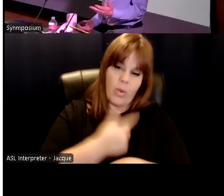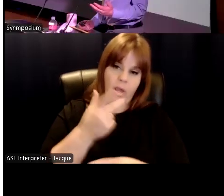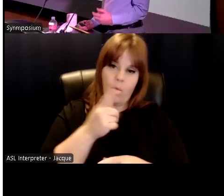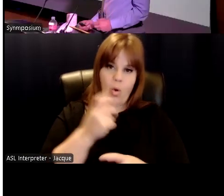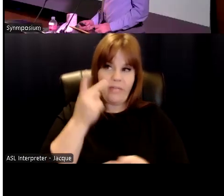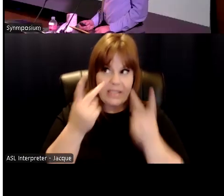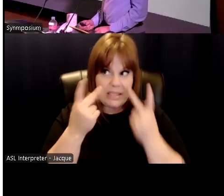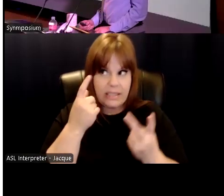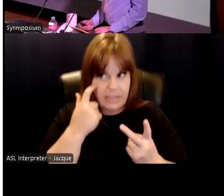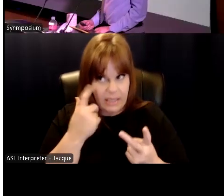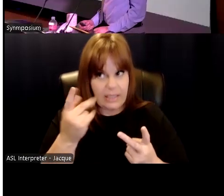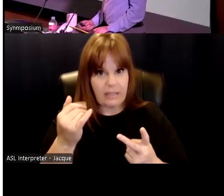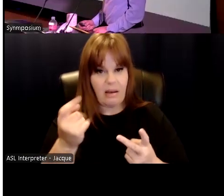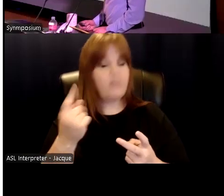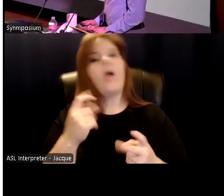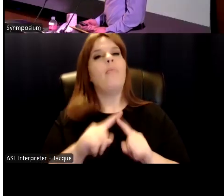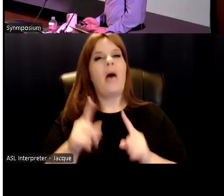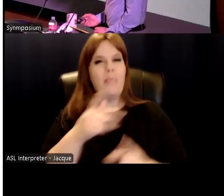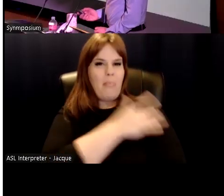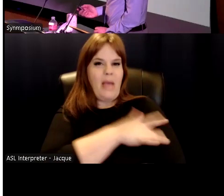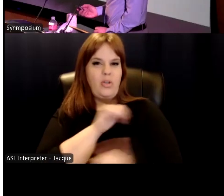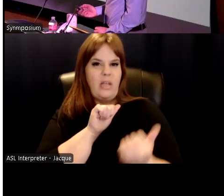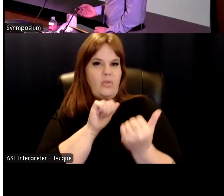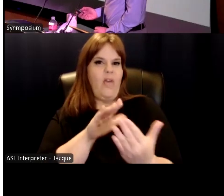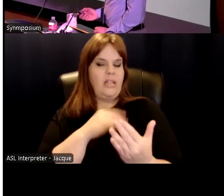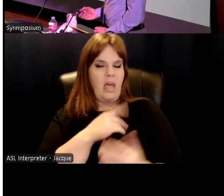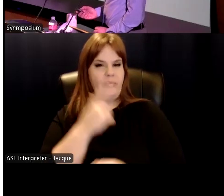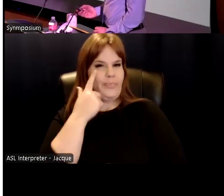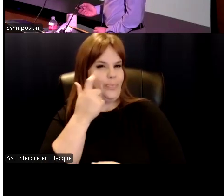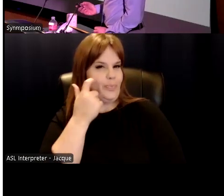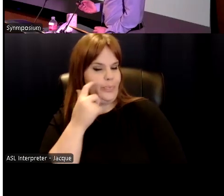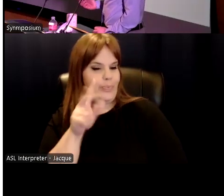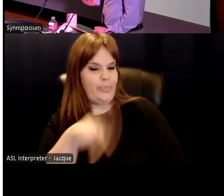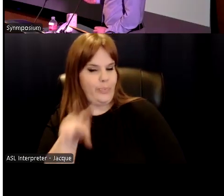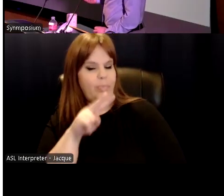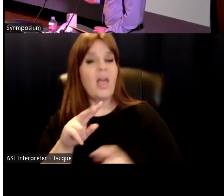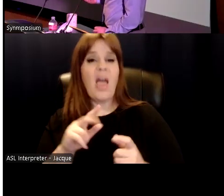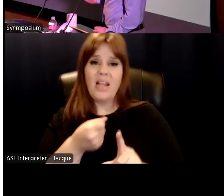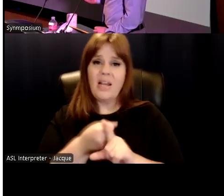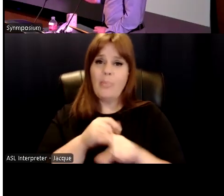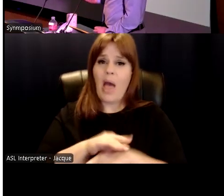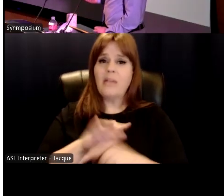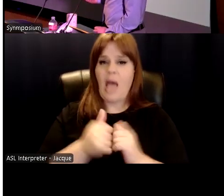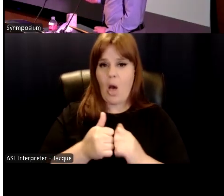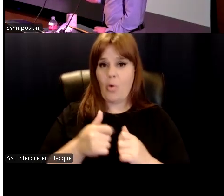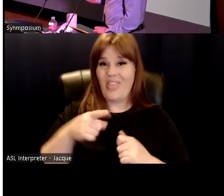But patients have to face that skepticism, and it has a big impact on how they perceive their condition.